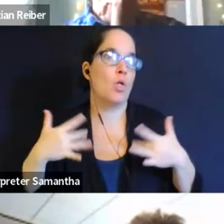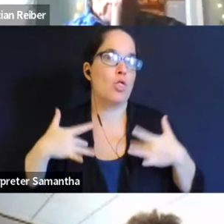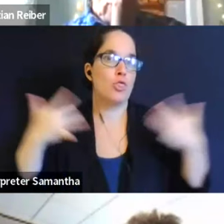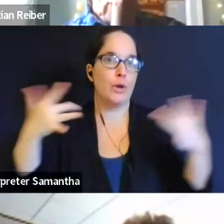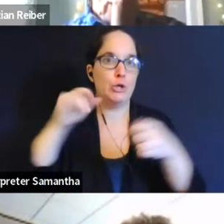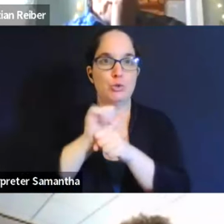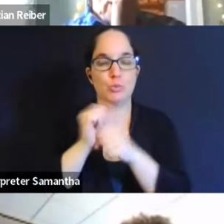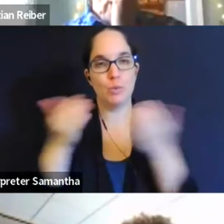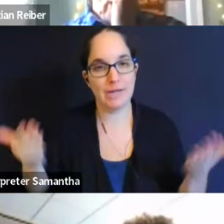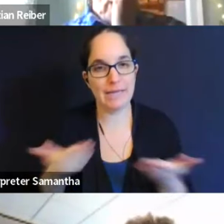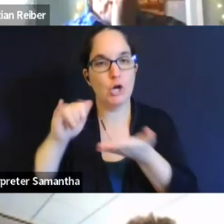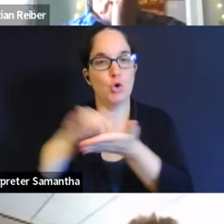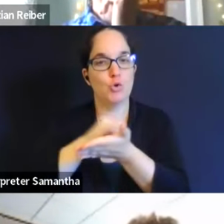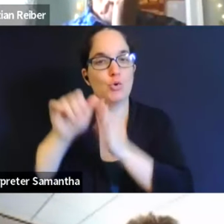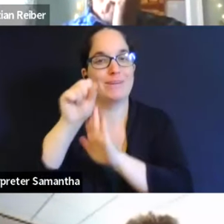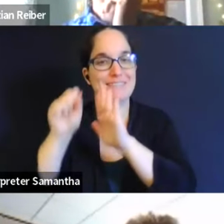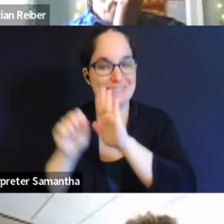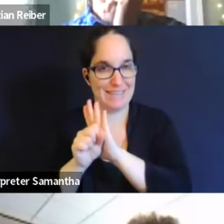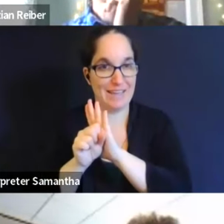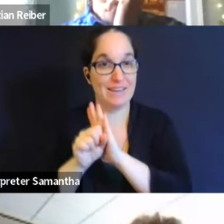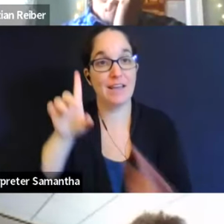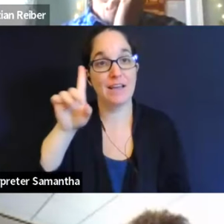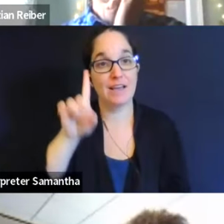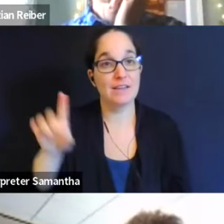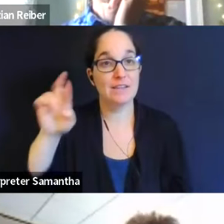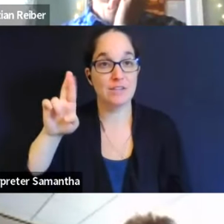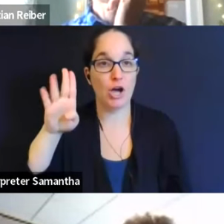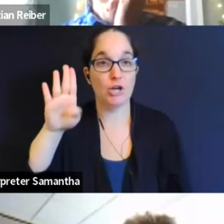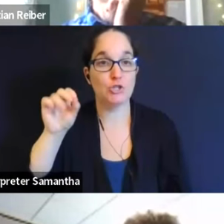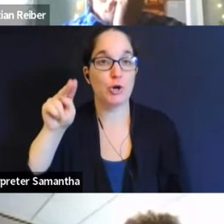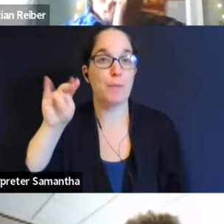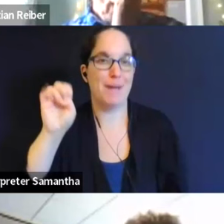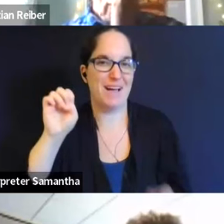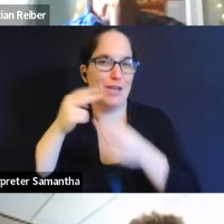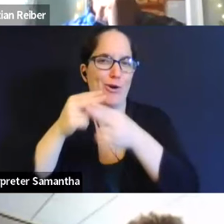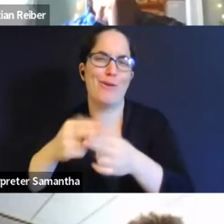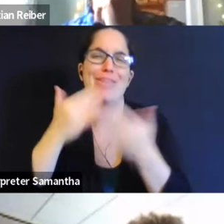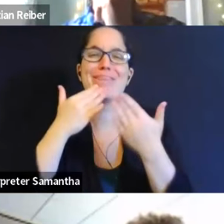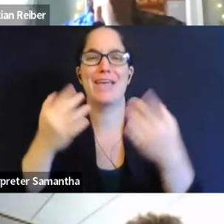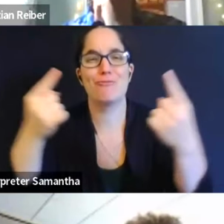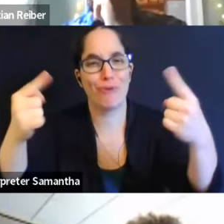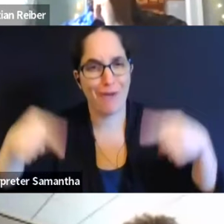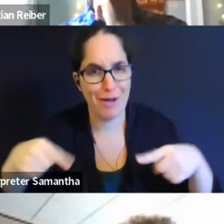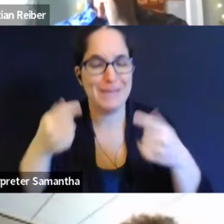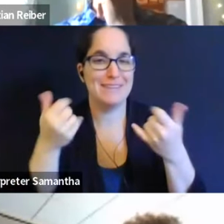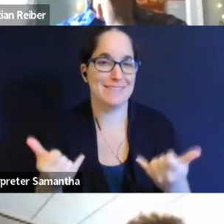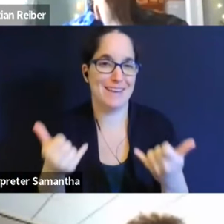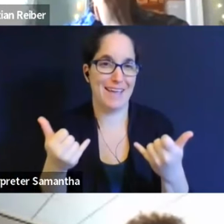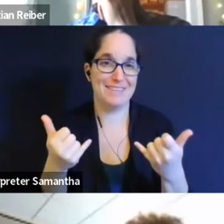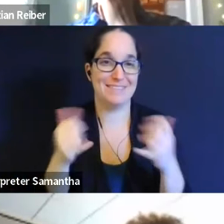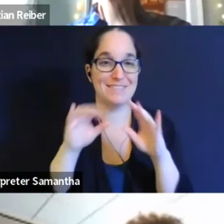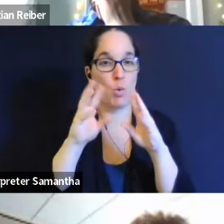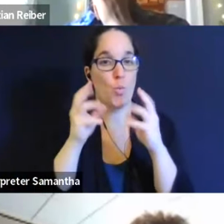with New York State. Dr. Bonnie, and I'll call her Dr. Bonnie, so glad to have you back with us.